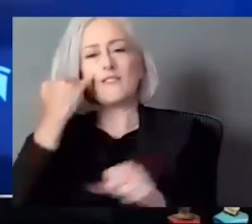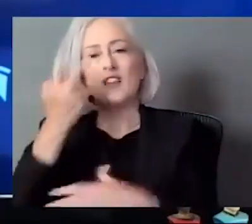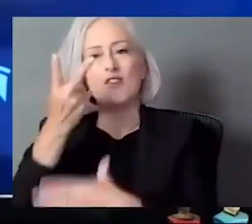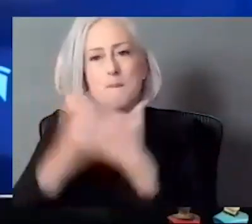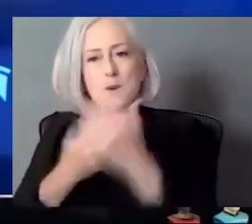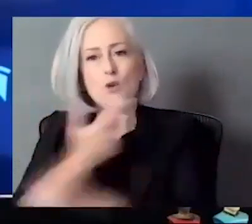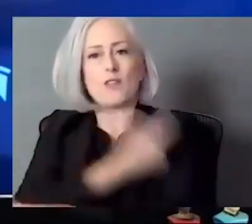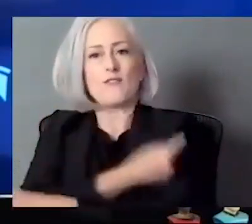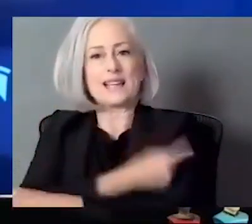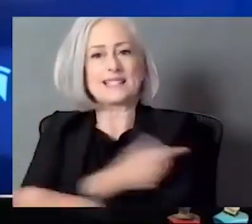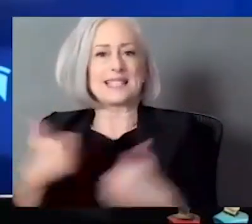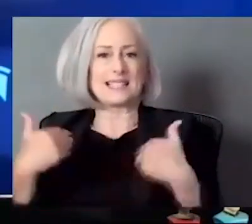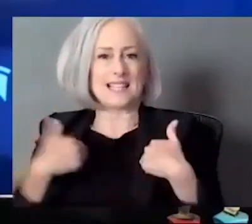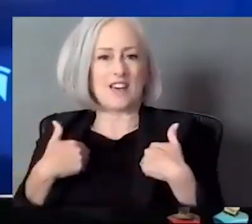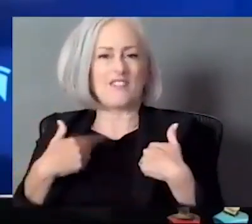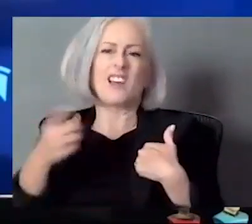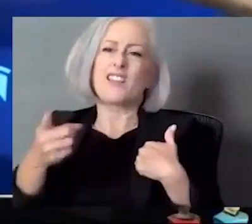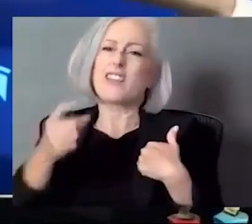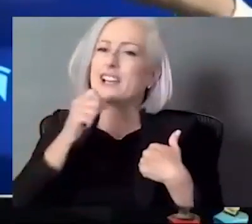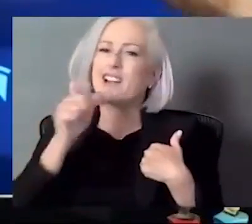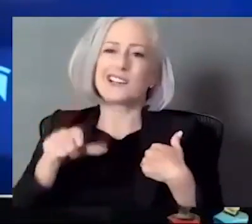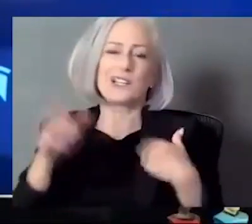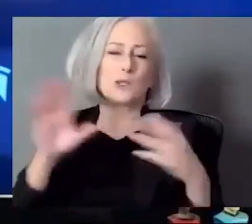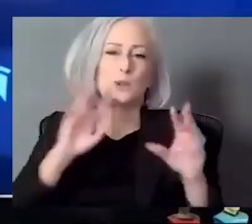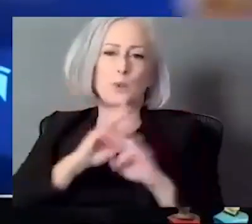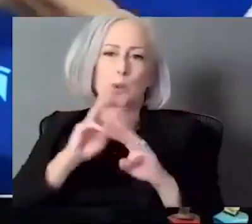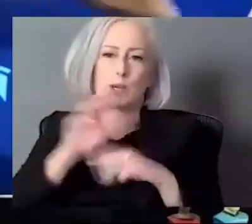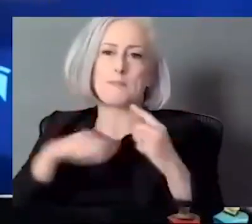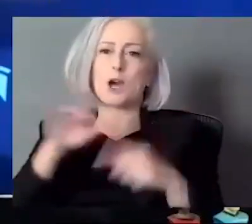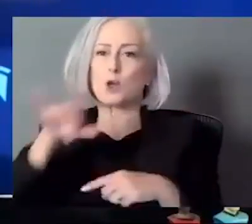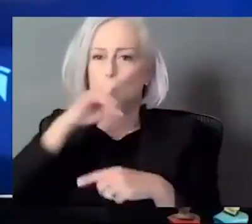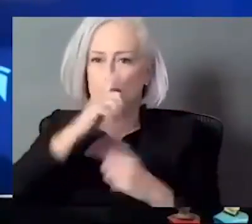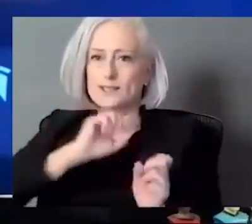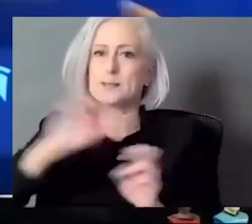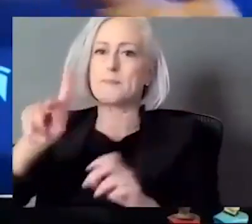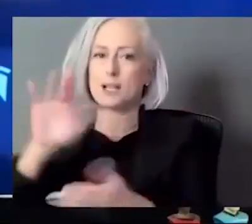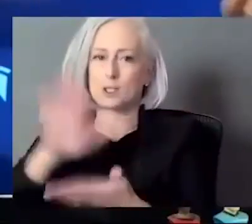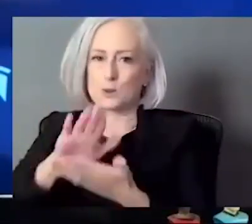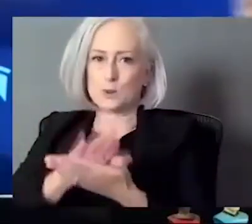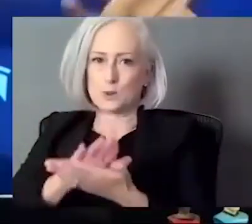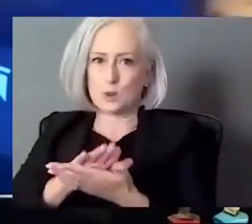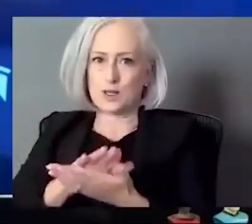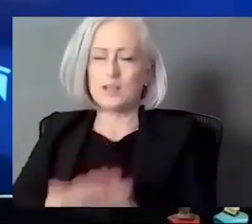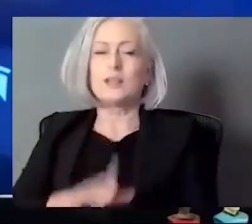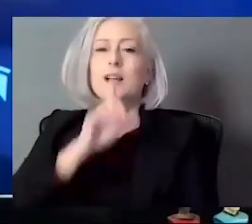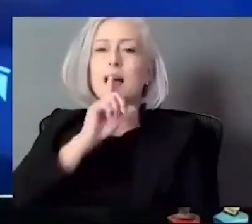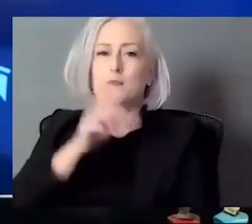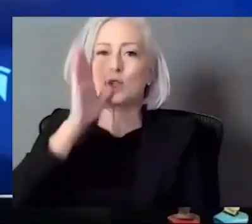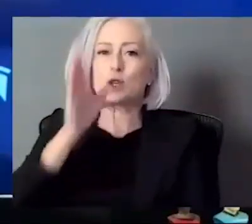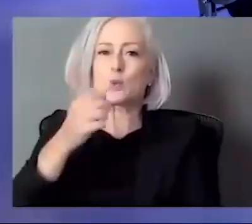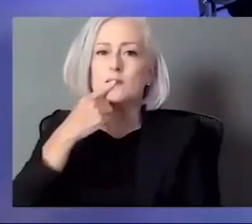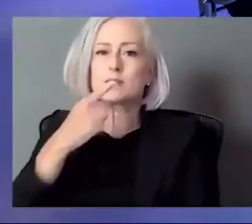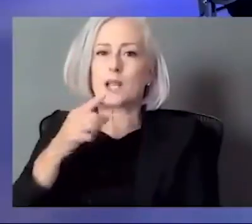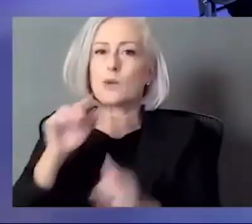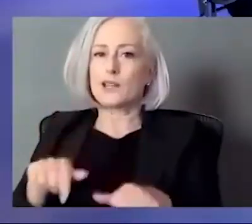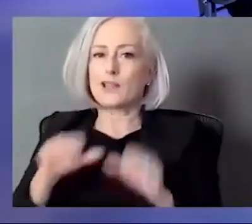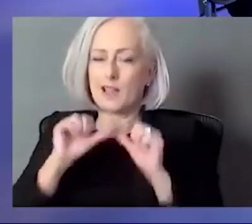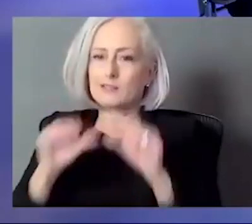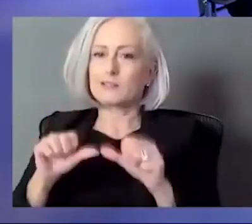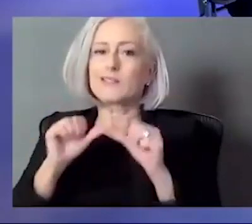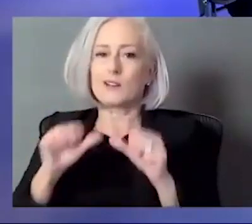about your kids going back to school. I'm hopeful that, to your point earlier, we're going to start seeing some data that says we can go younger and younger on vaccination. Yeah, and